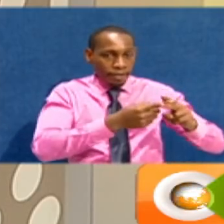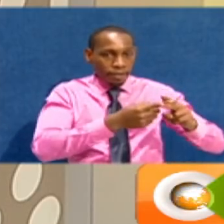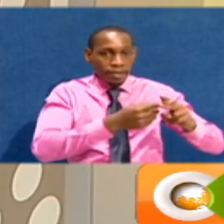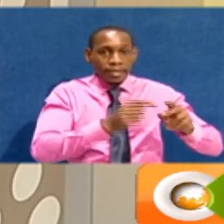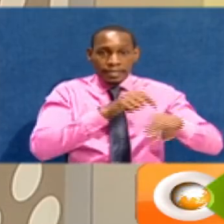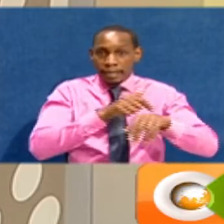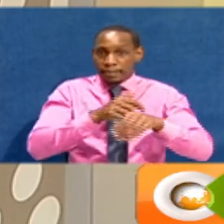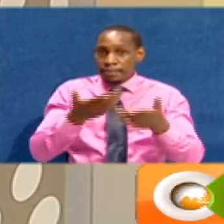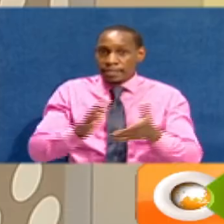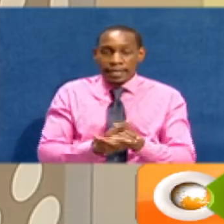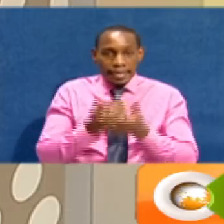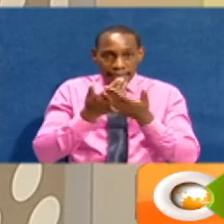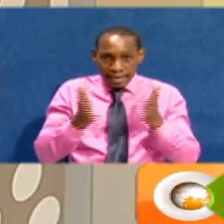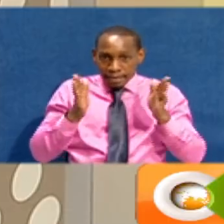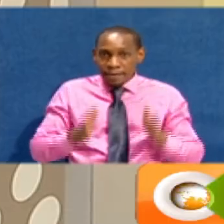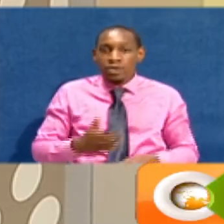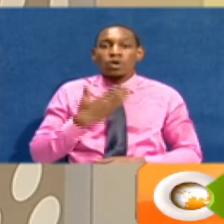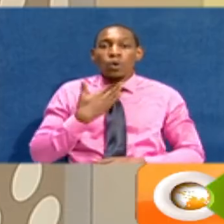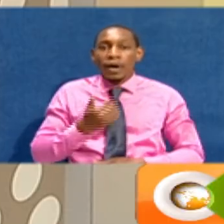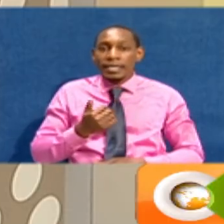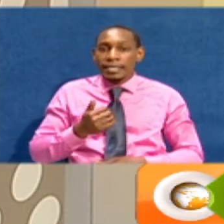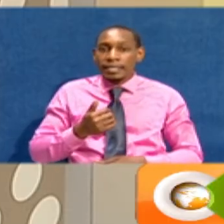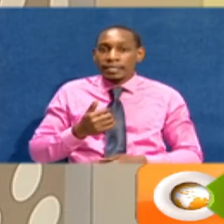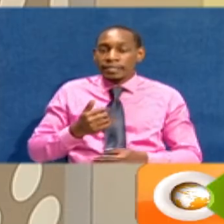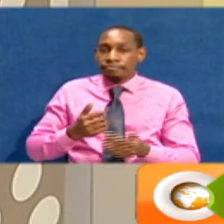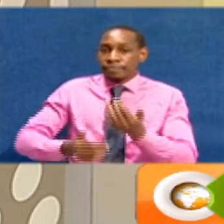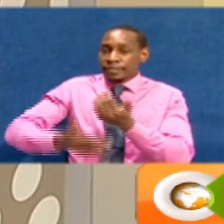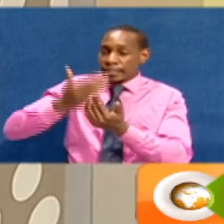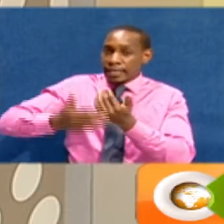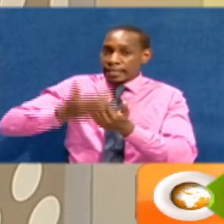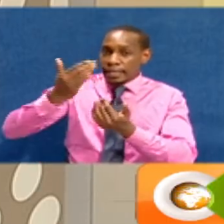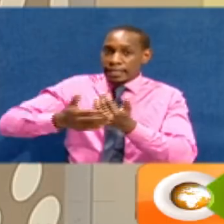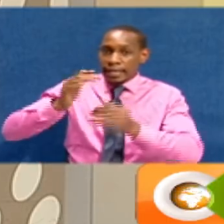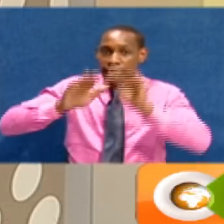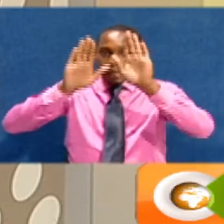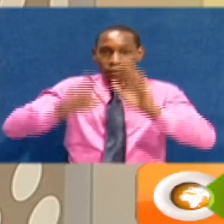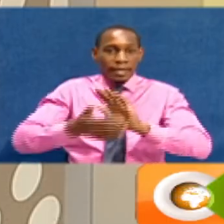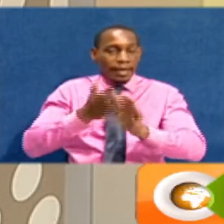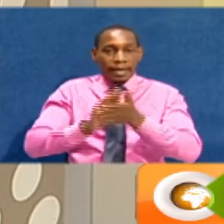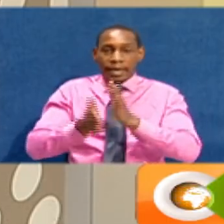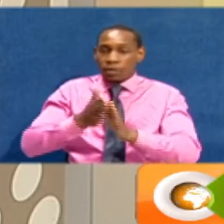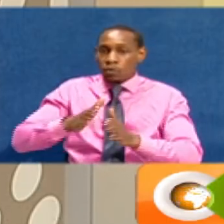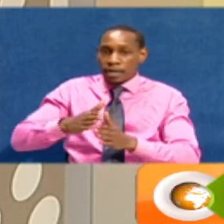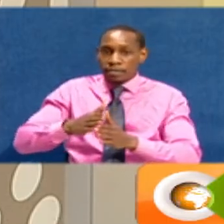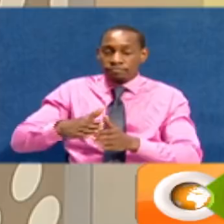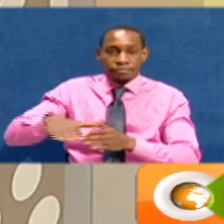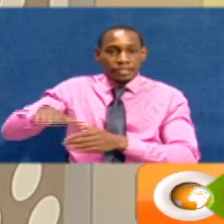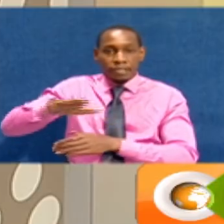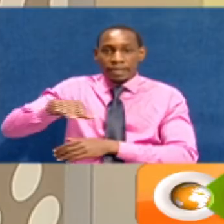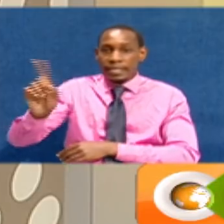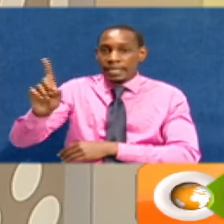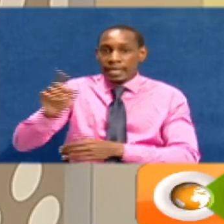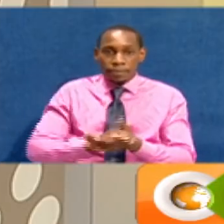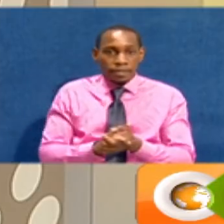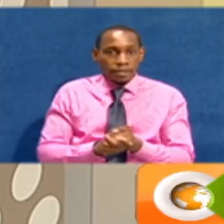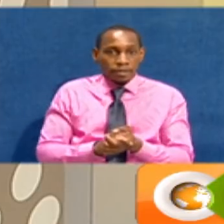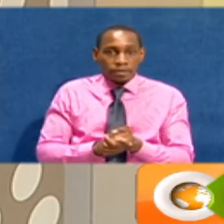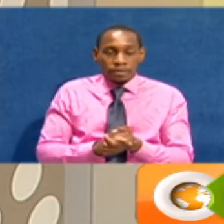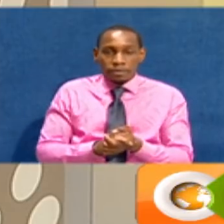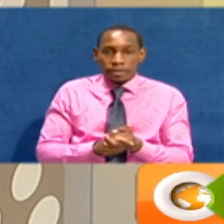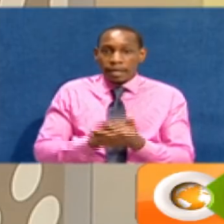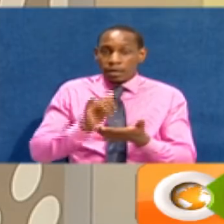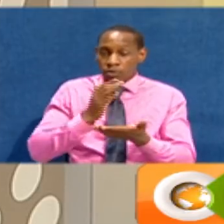facilities. So right now, anybody needing critical care will not have any space in Nairobi. if there was ever